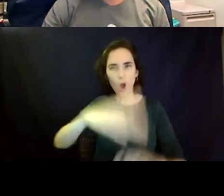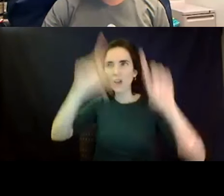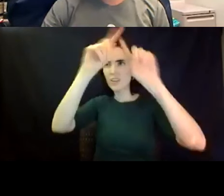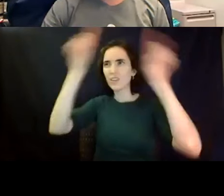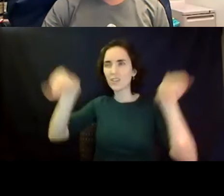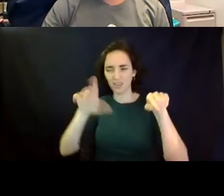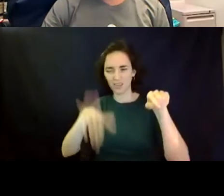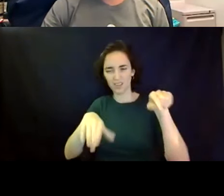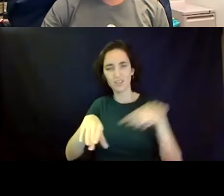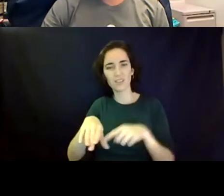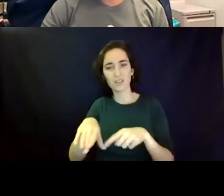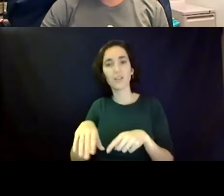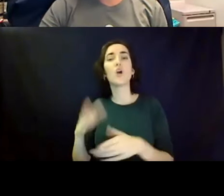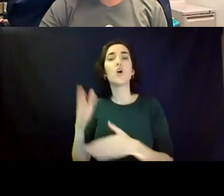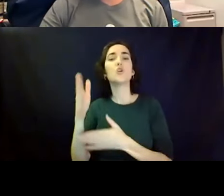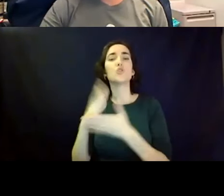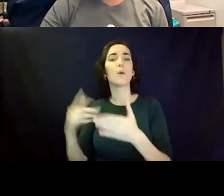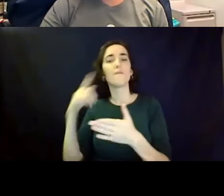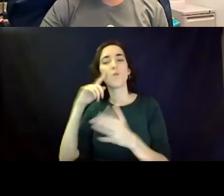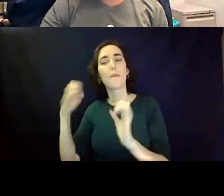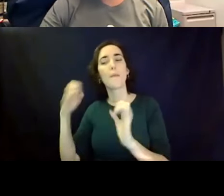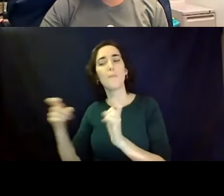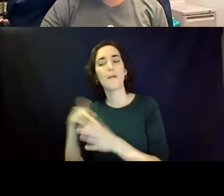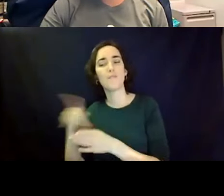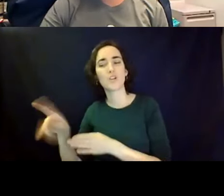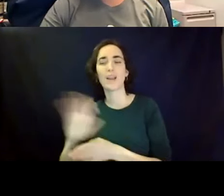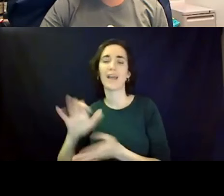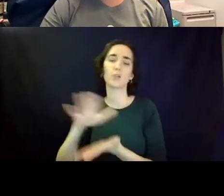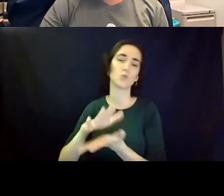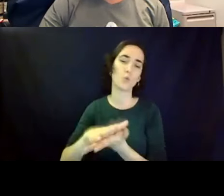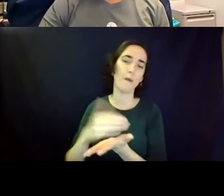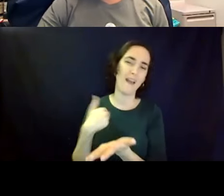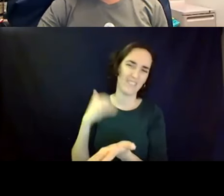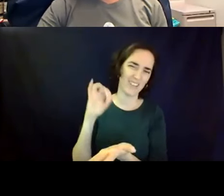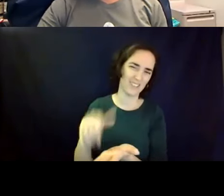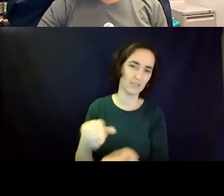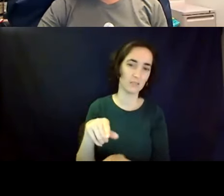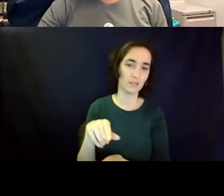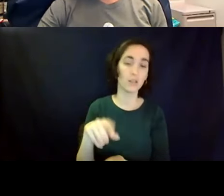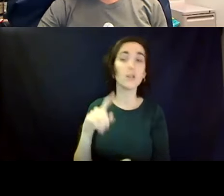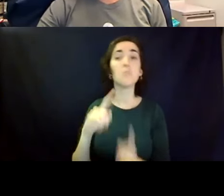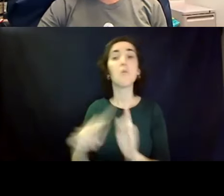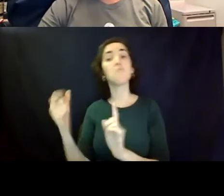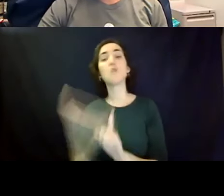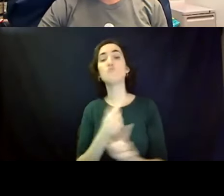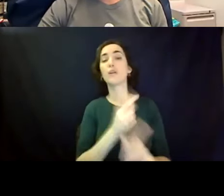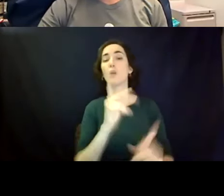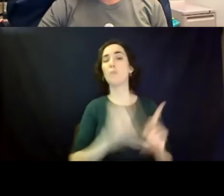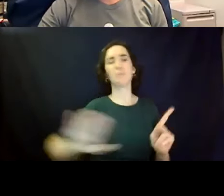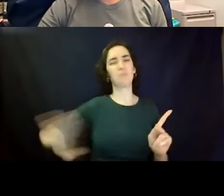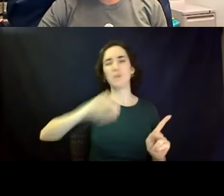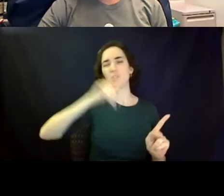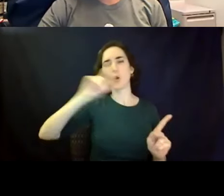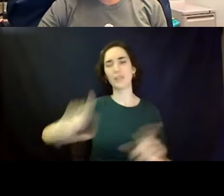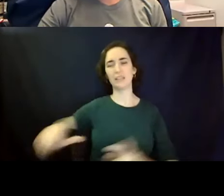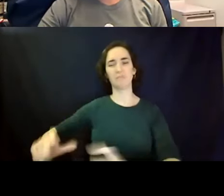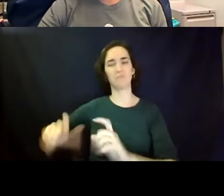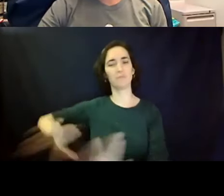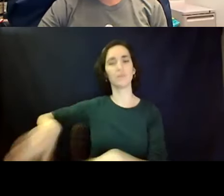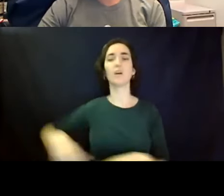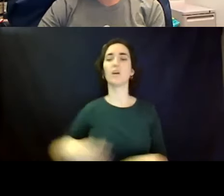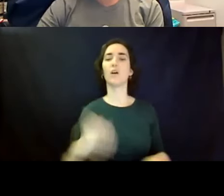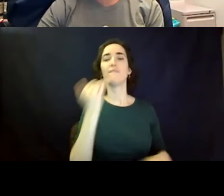some of our emergency management professionals. Some of our schools have this type of equipment. But for the average user, you can just go and download